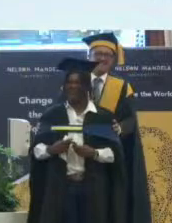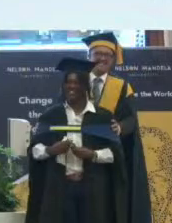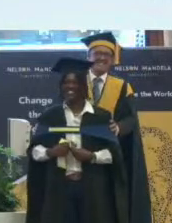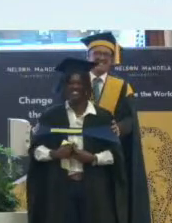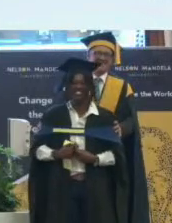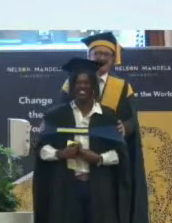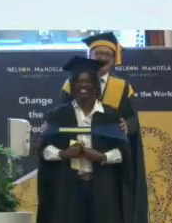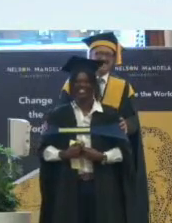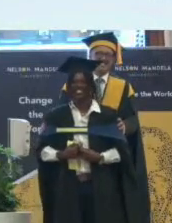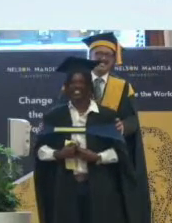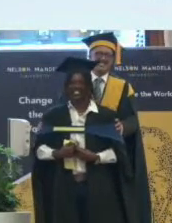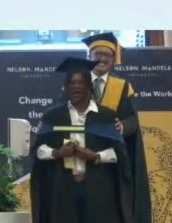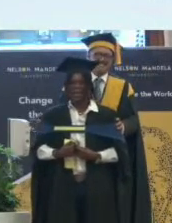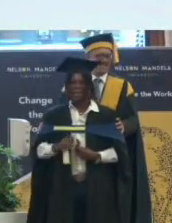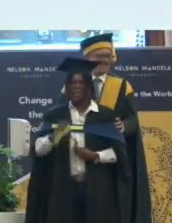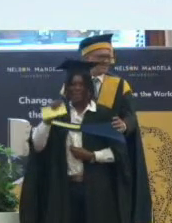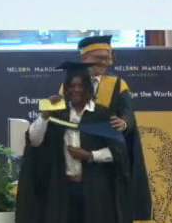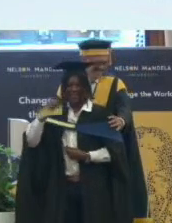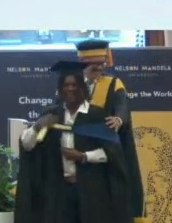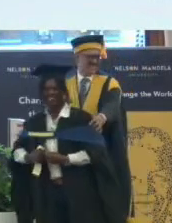Taryn Kaskus.